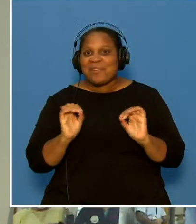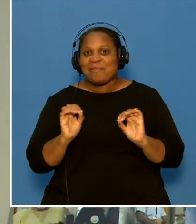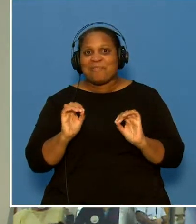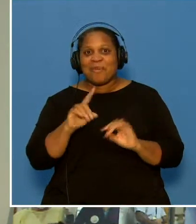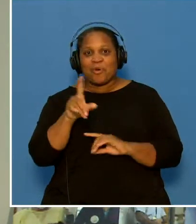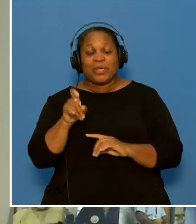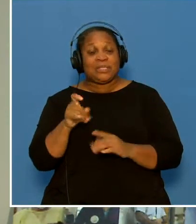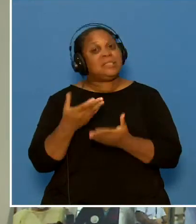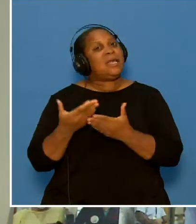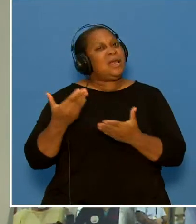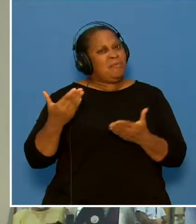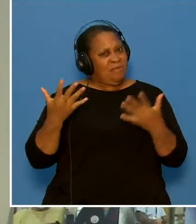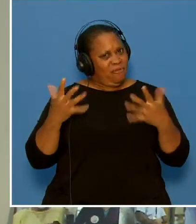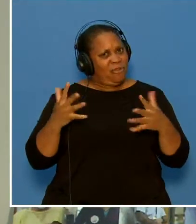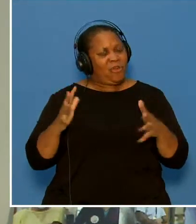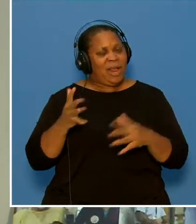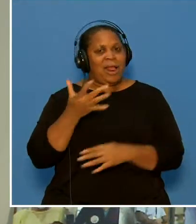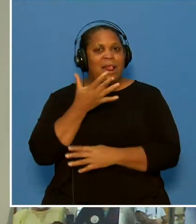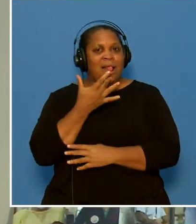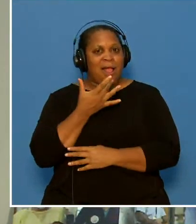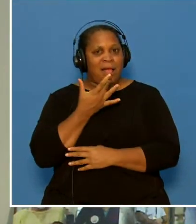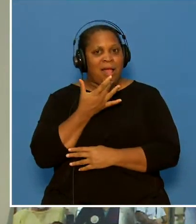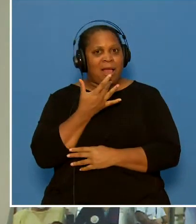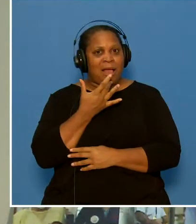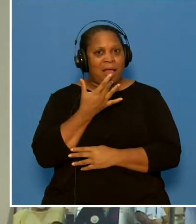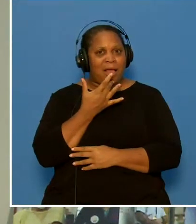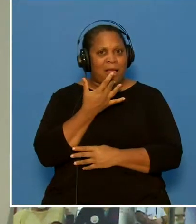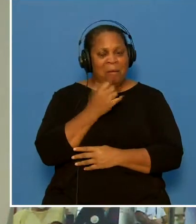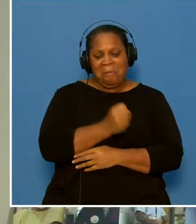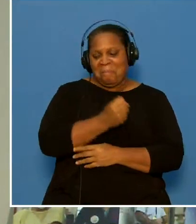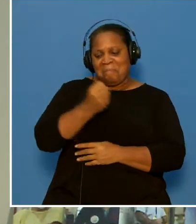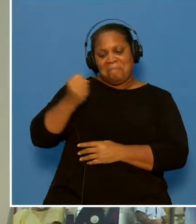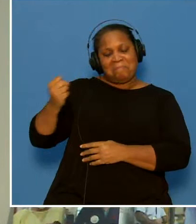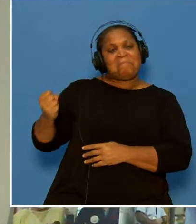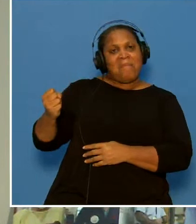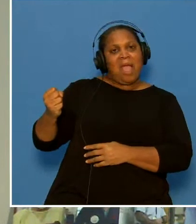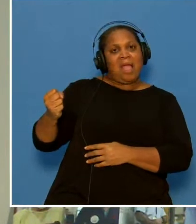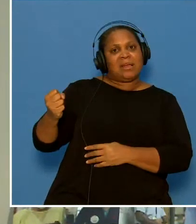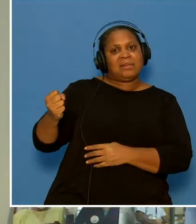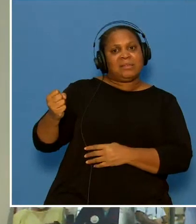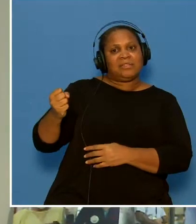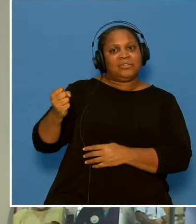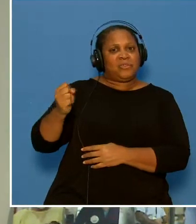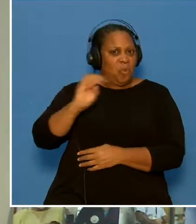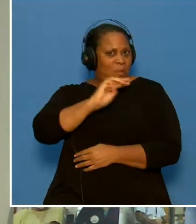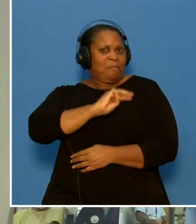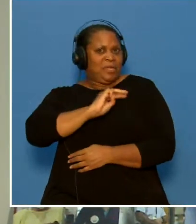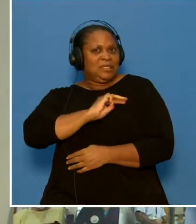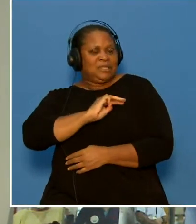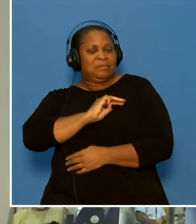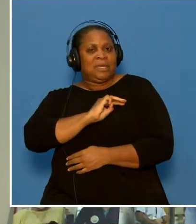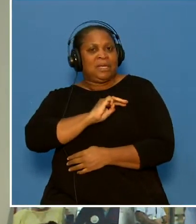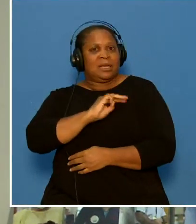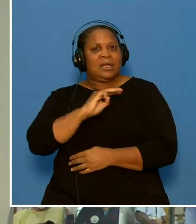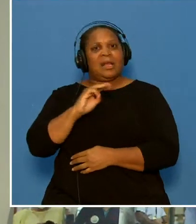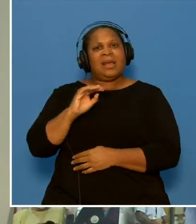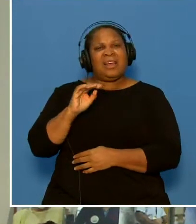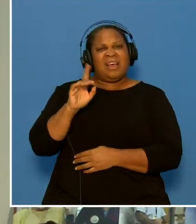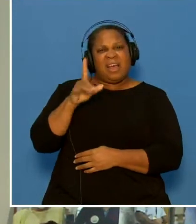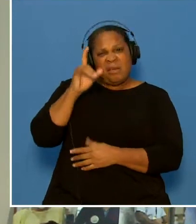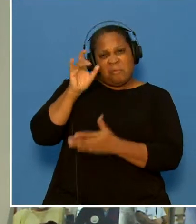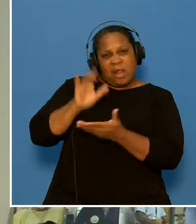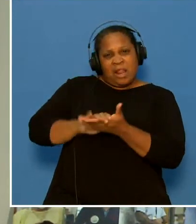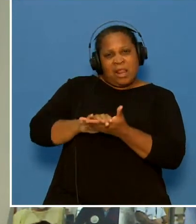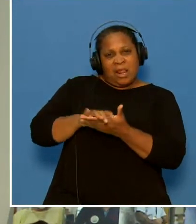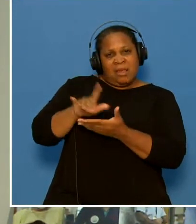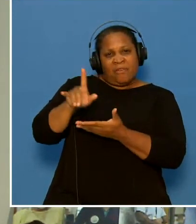Before we close, I would just like to turn the mic back over to Minister Ming, who I believe a question was